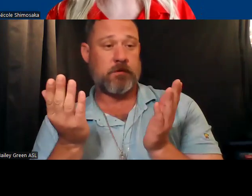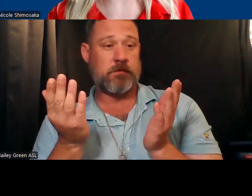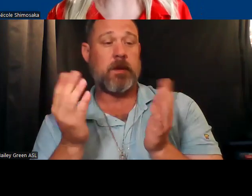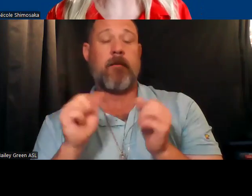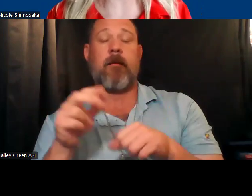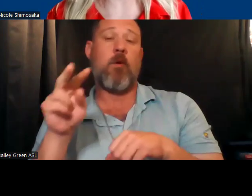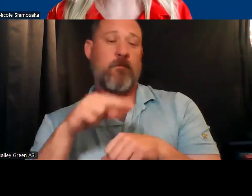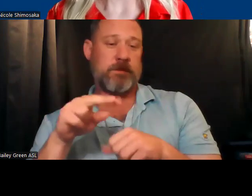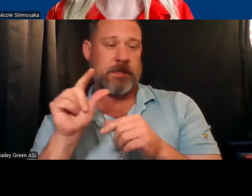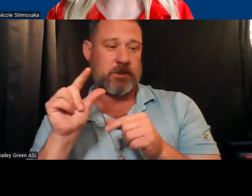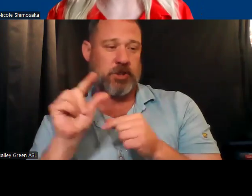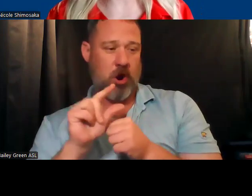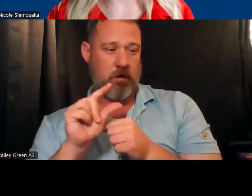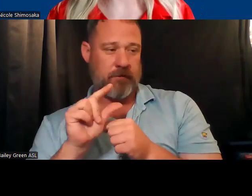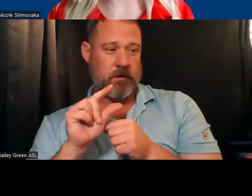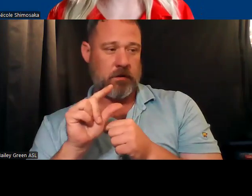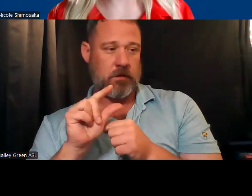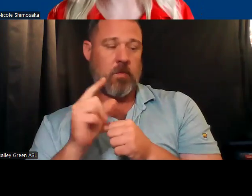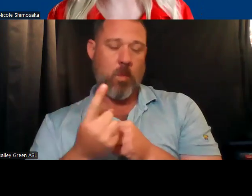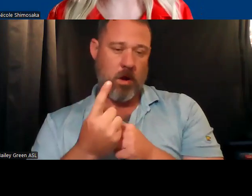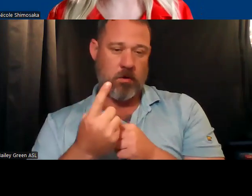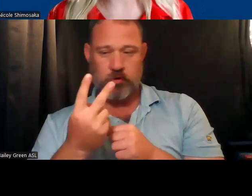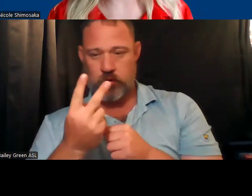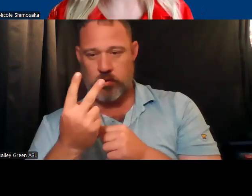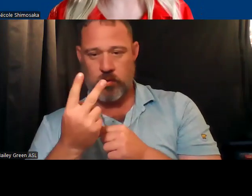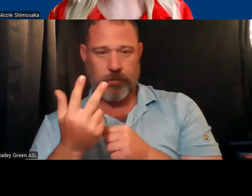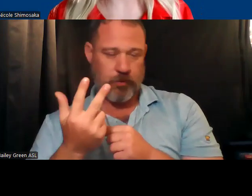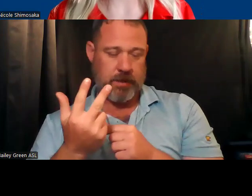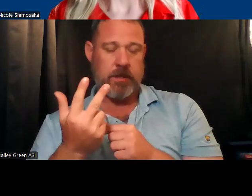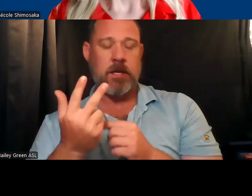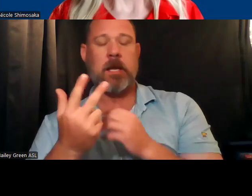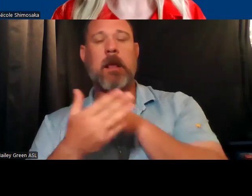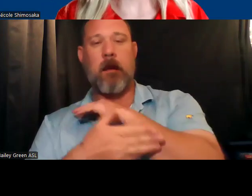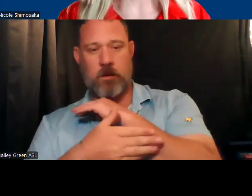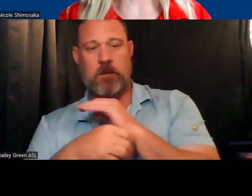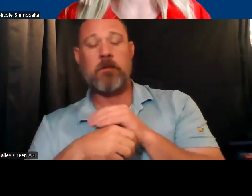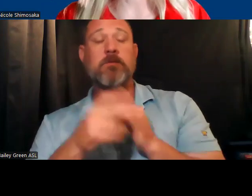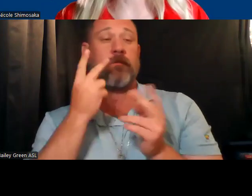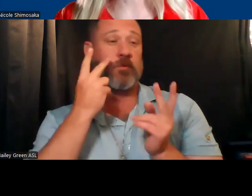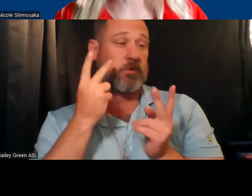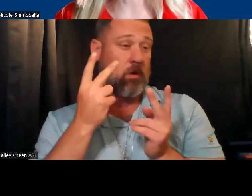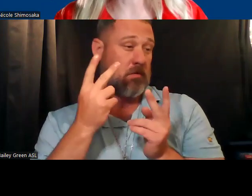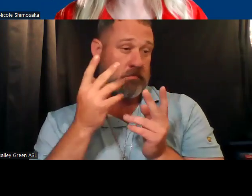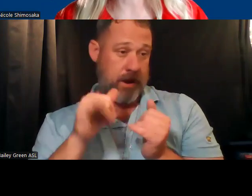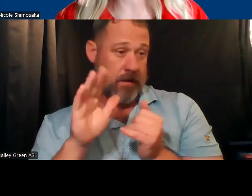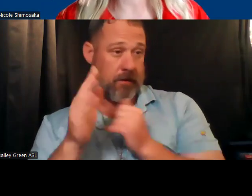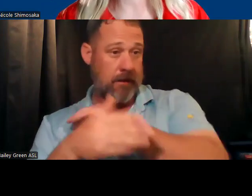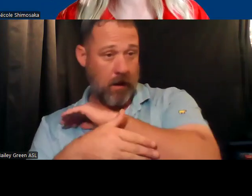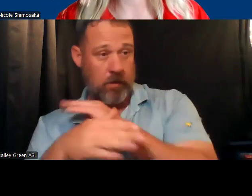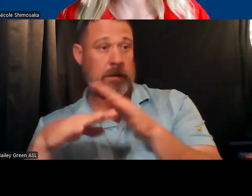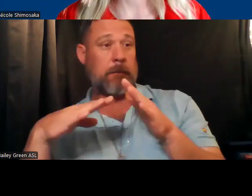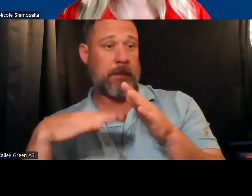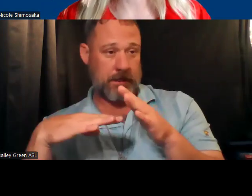oversee a geography of 1, 2, 3 plus counties. So if you took it on a county by county